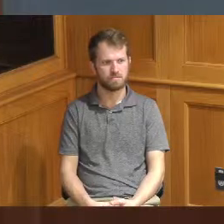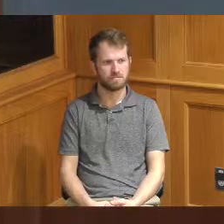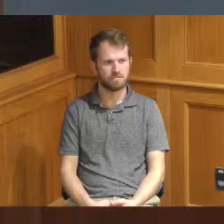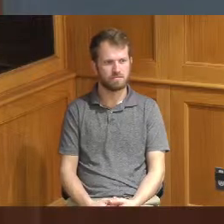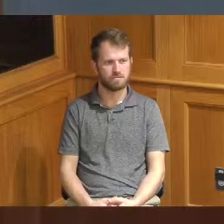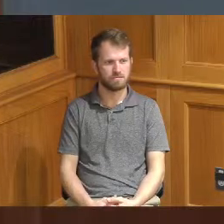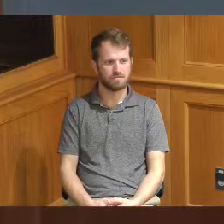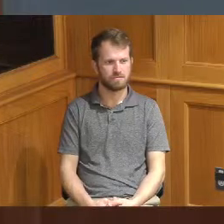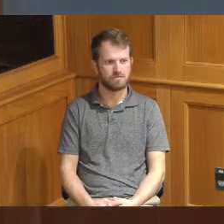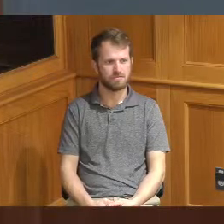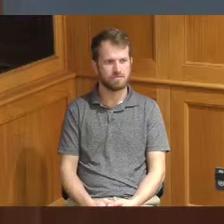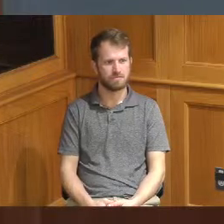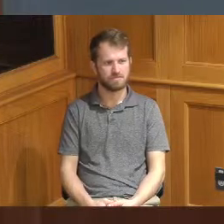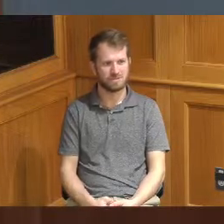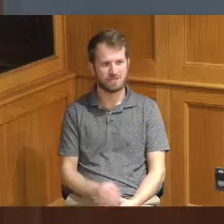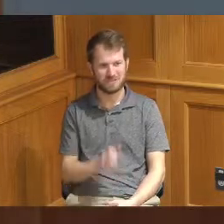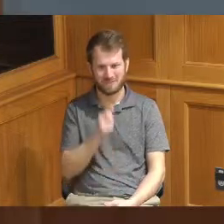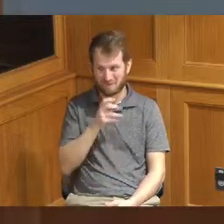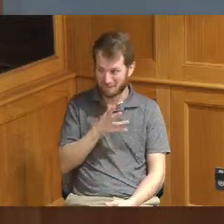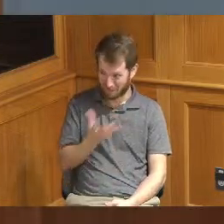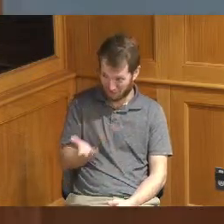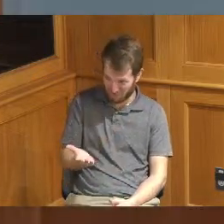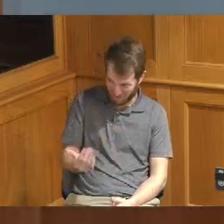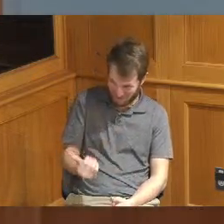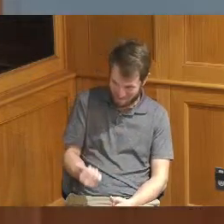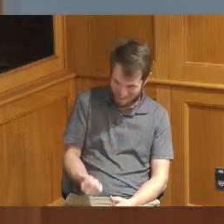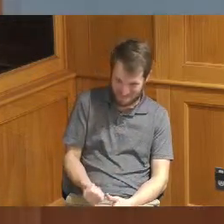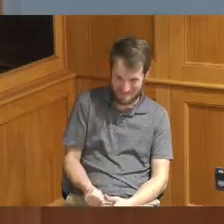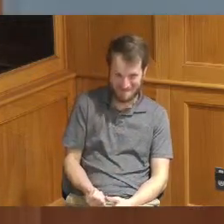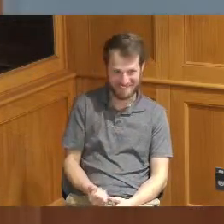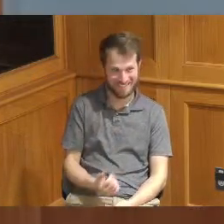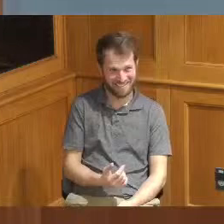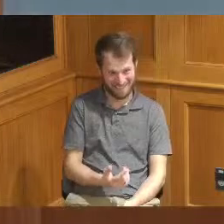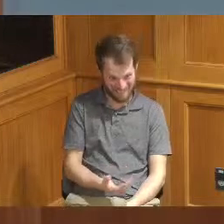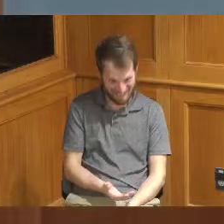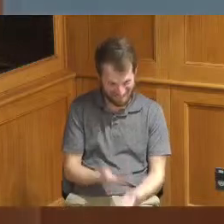You're welcome to join them. You don't come on up.